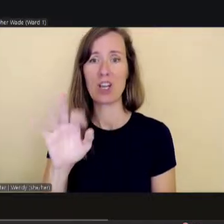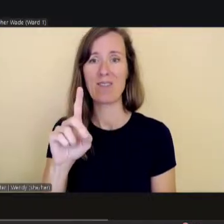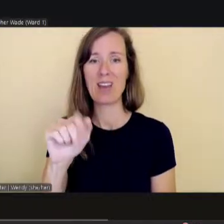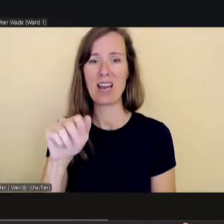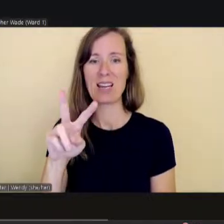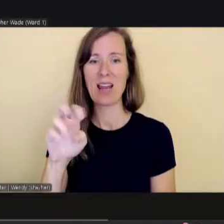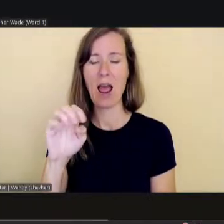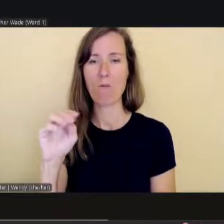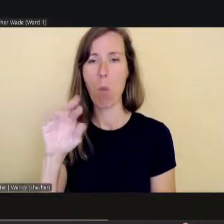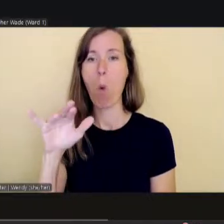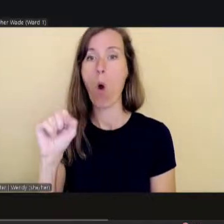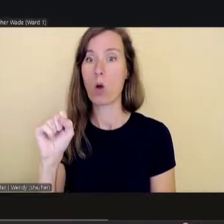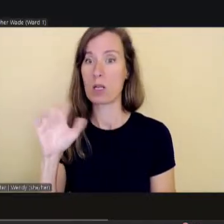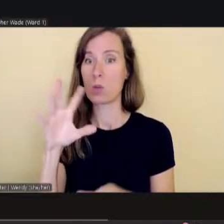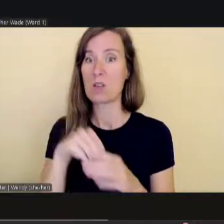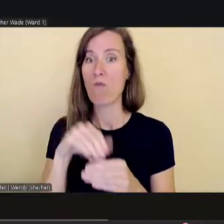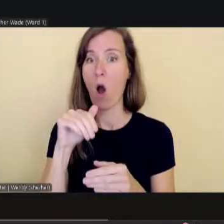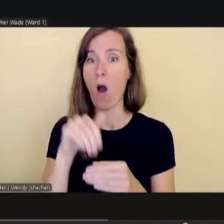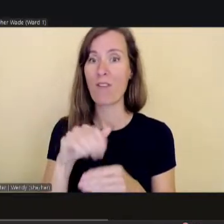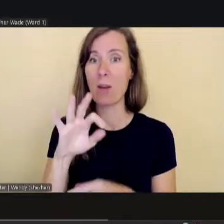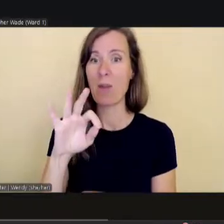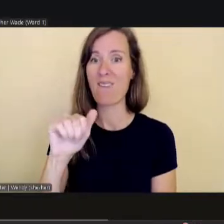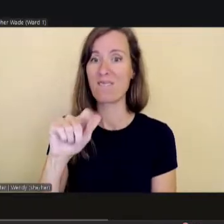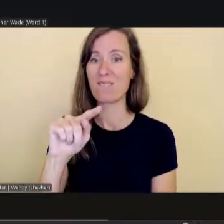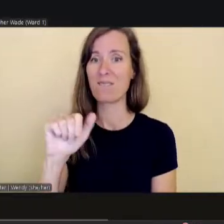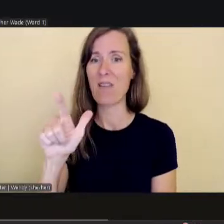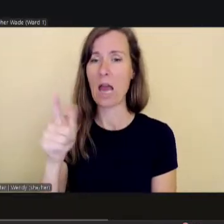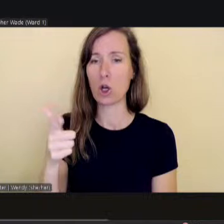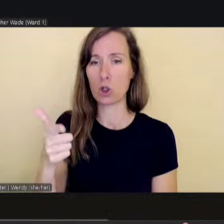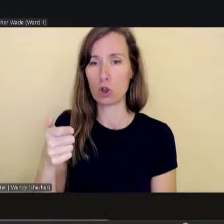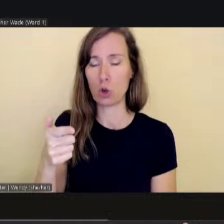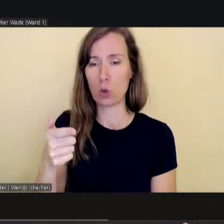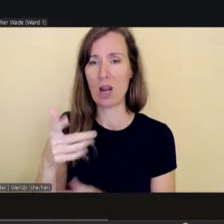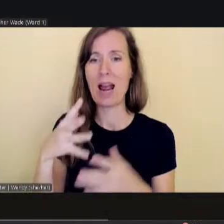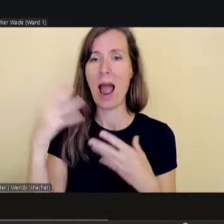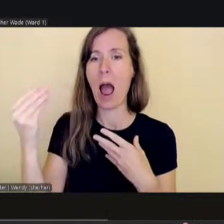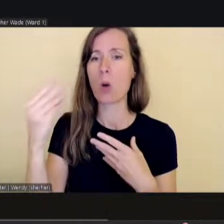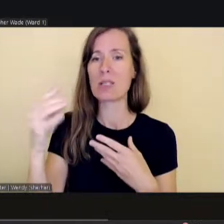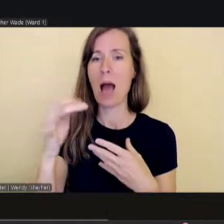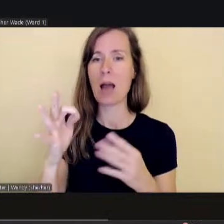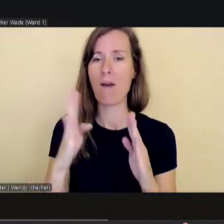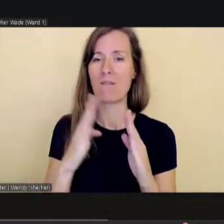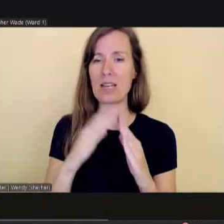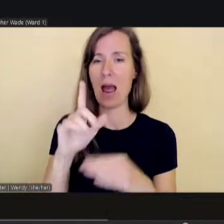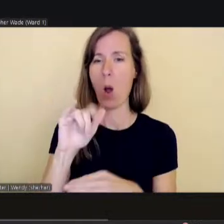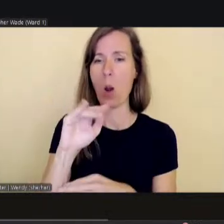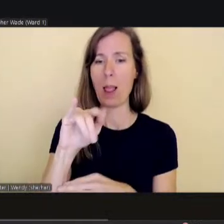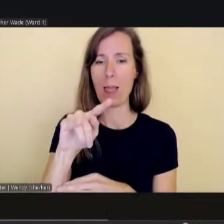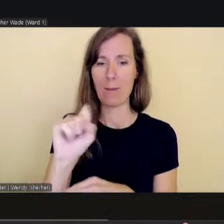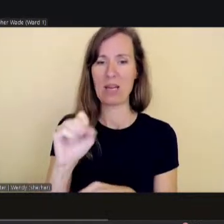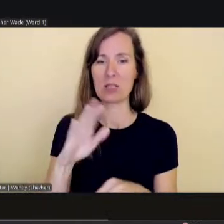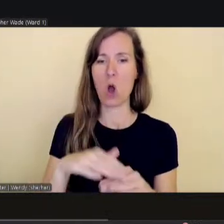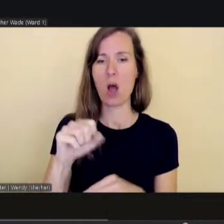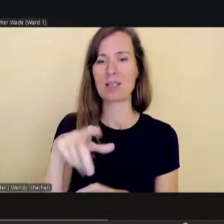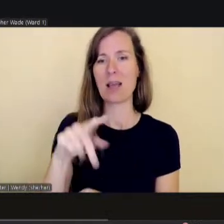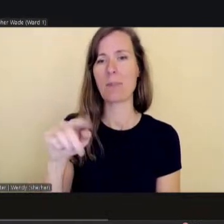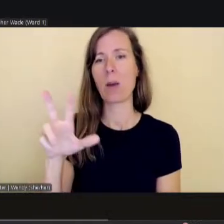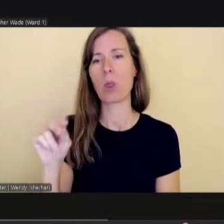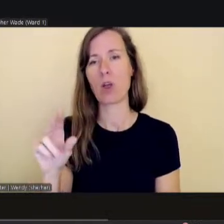outside of the town limits on September 30th. He is doing well, but is obviously emotionally